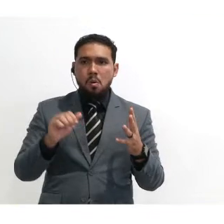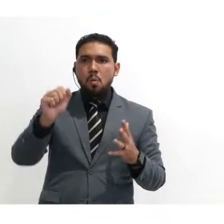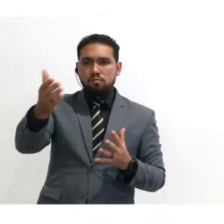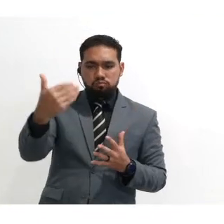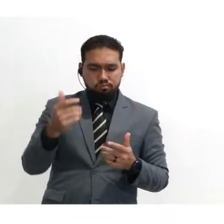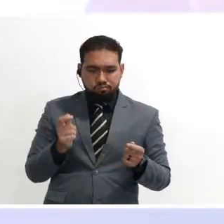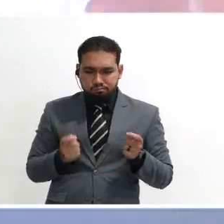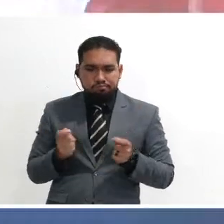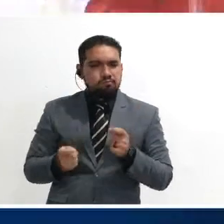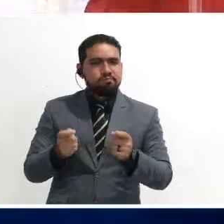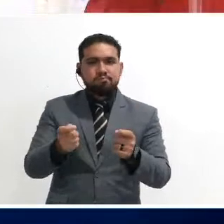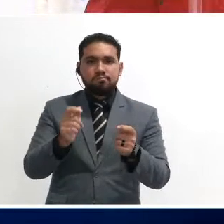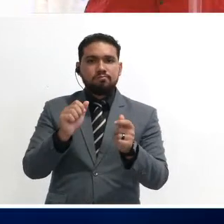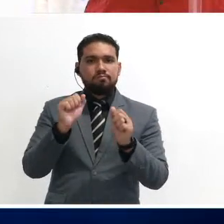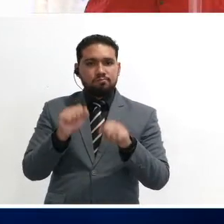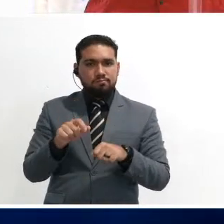design.